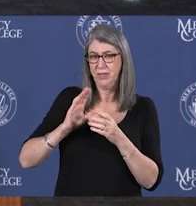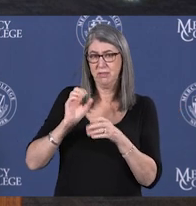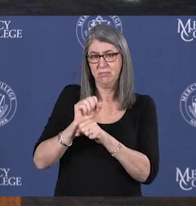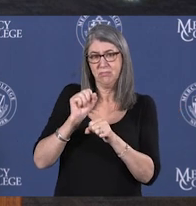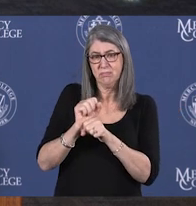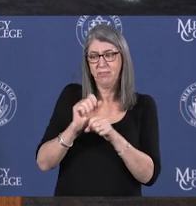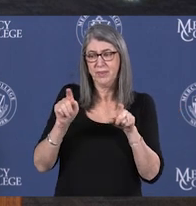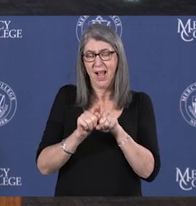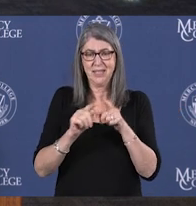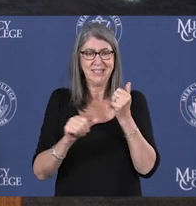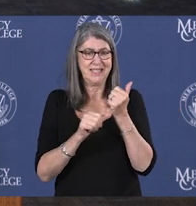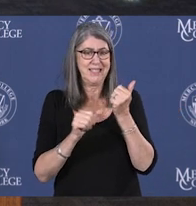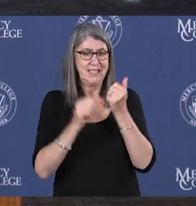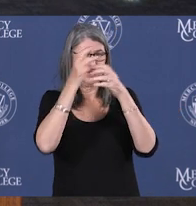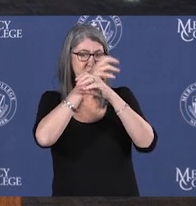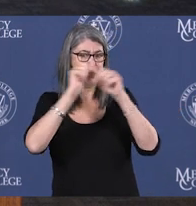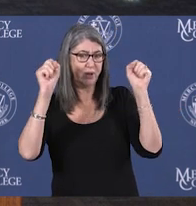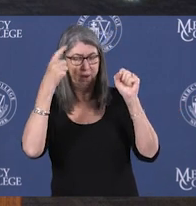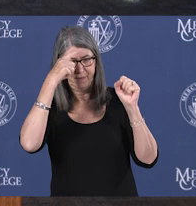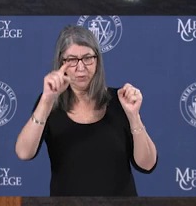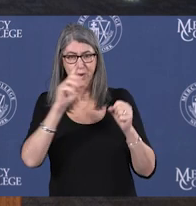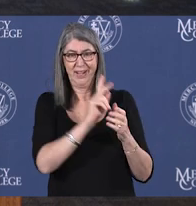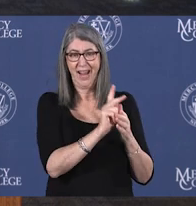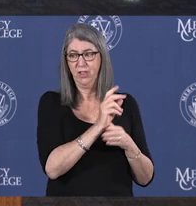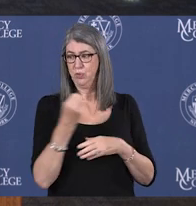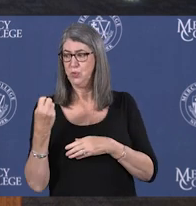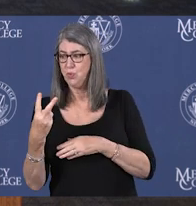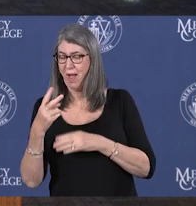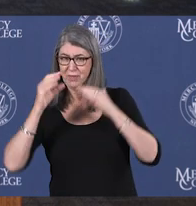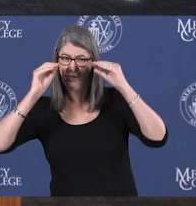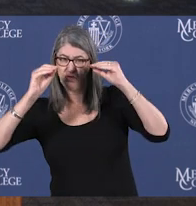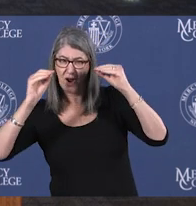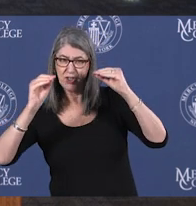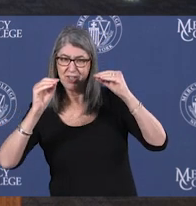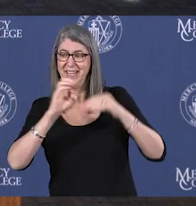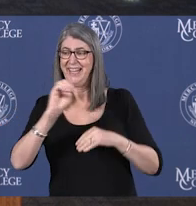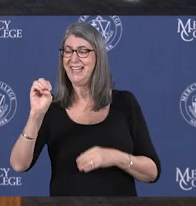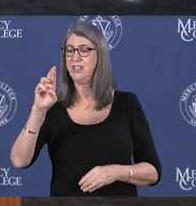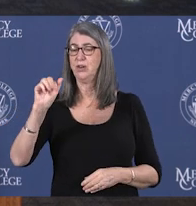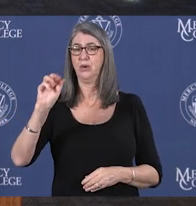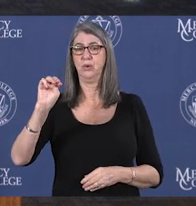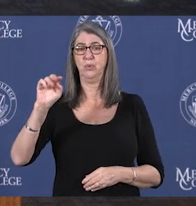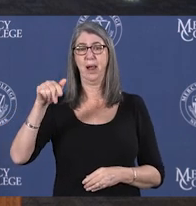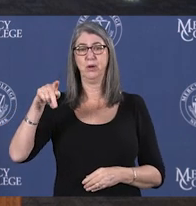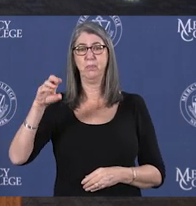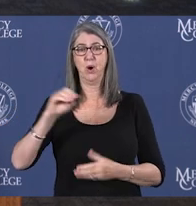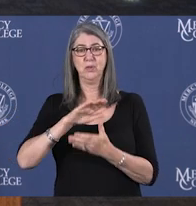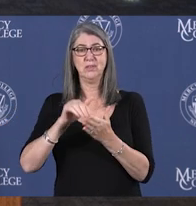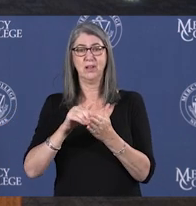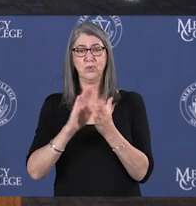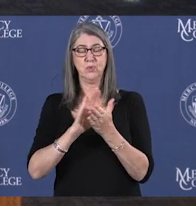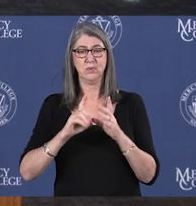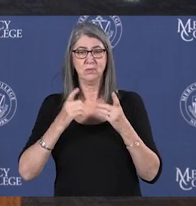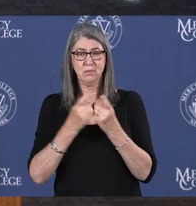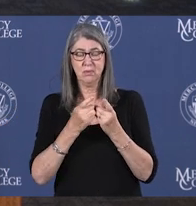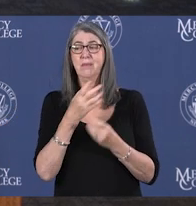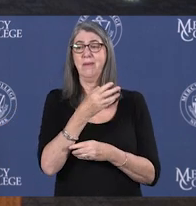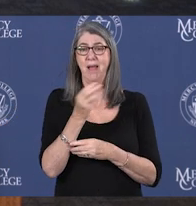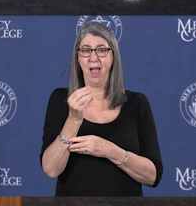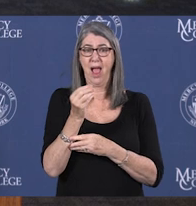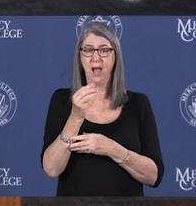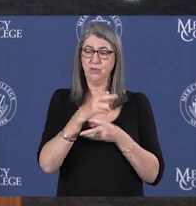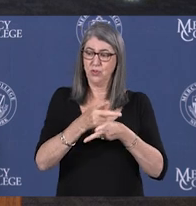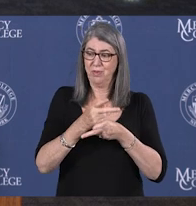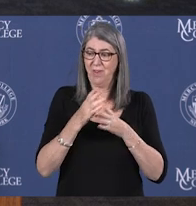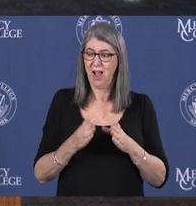previous positions as the Assistant Superintendent for K-12 Instruction in the East Ramapo Central School District, as